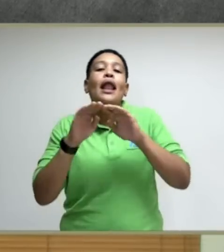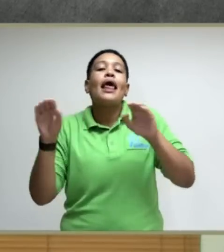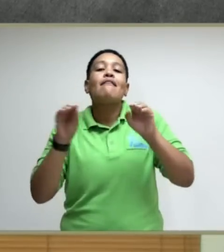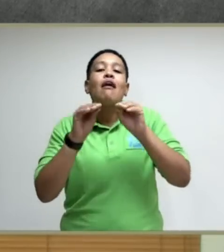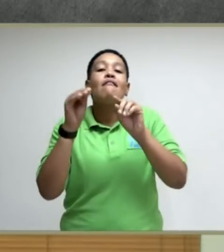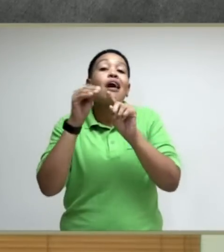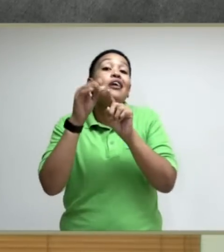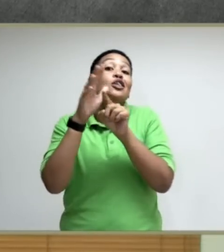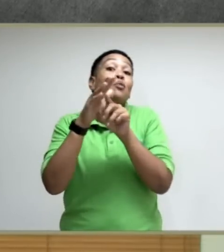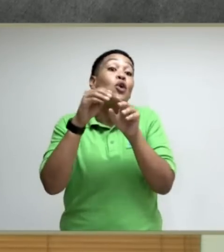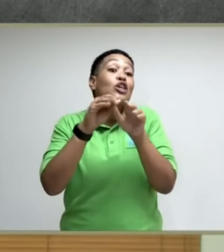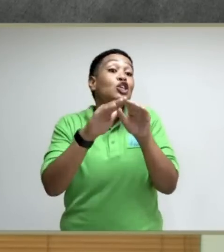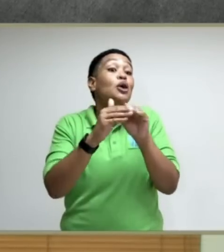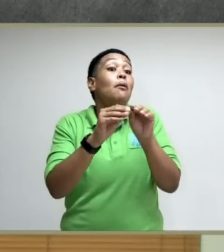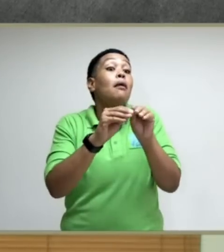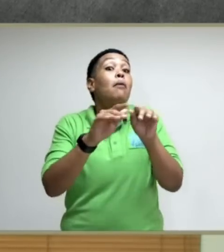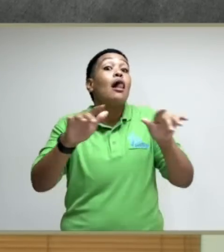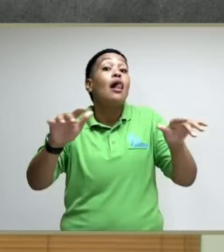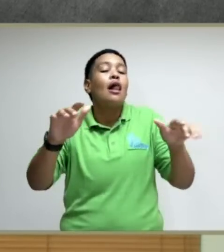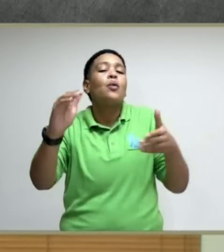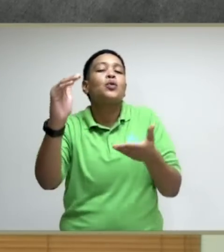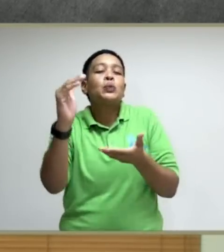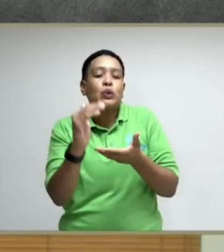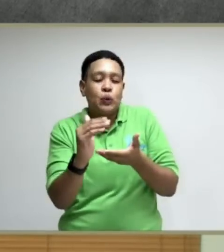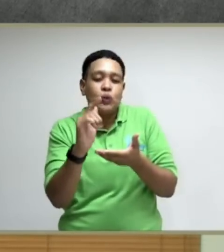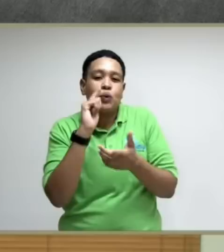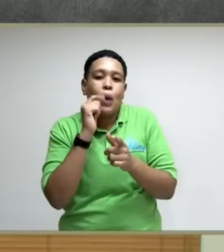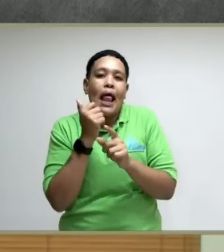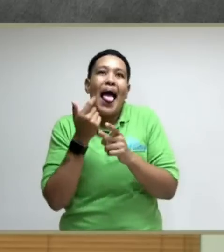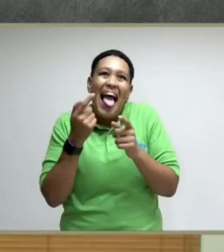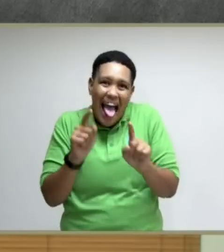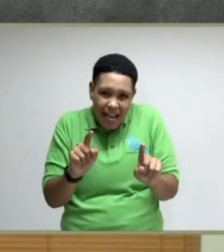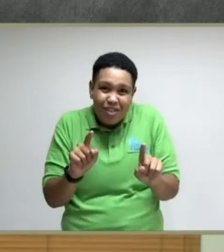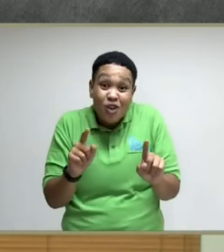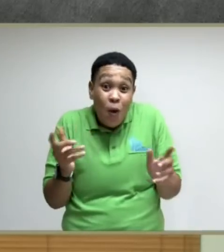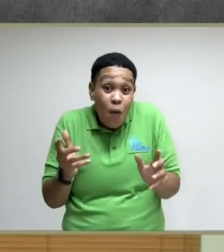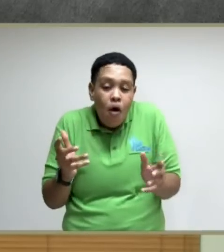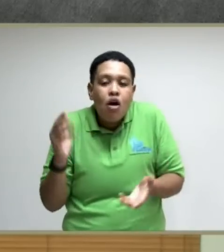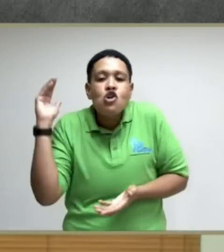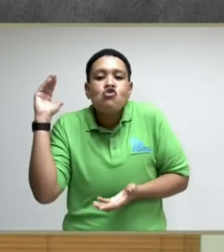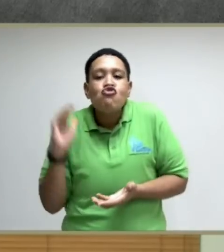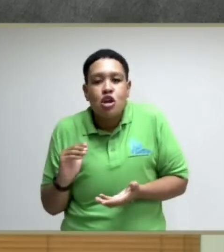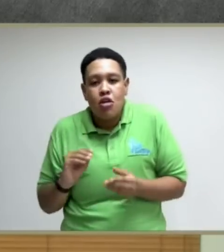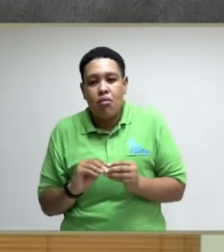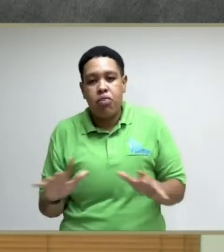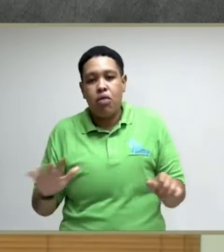exposure in country is reduced, and that will certainly result in a reduction in our numbers.